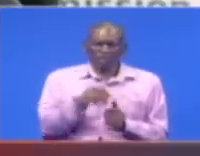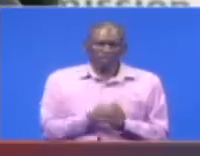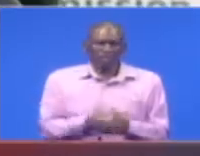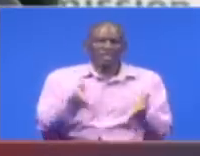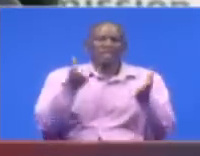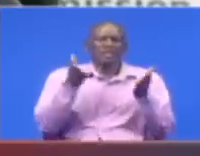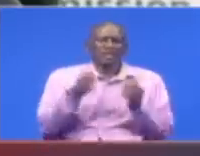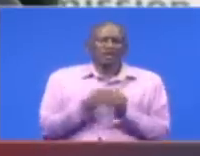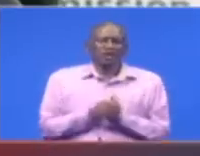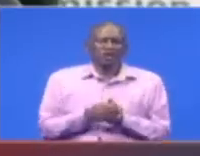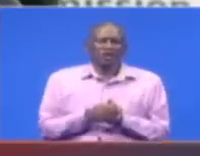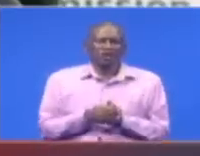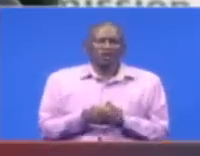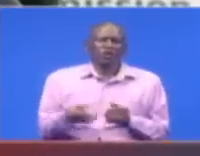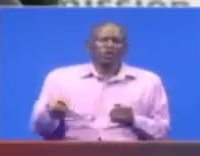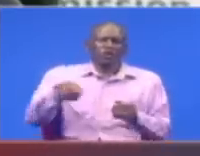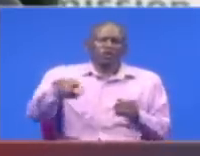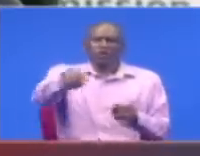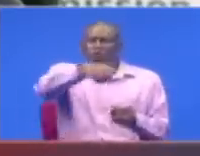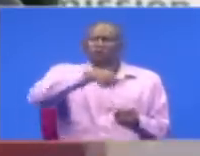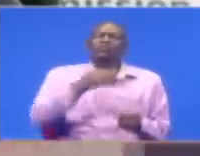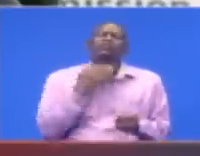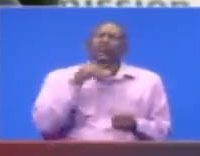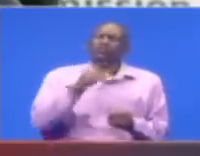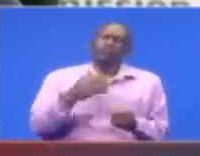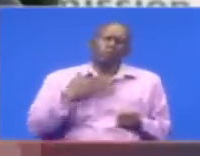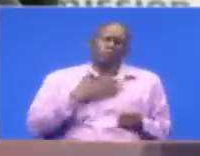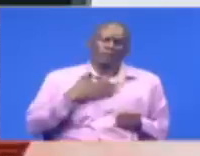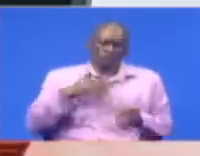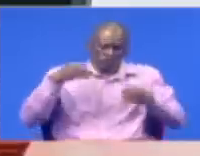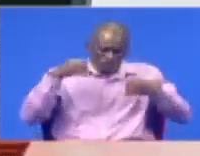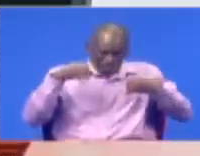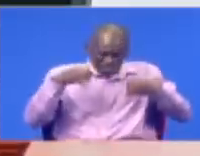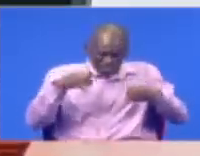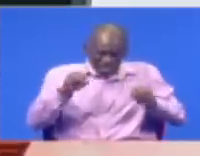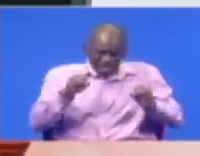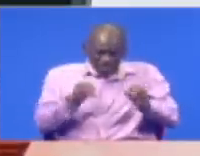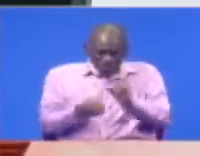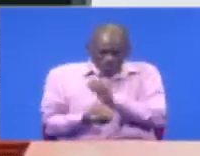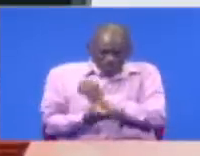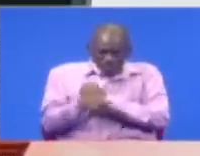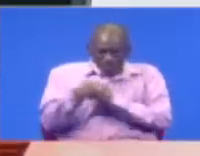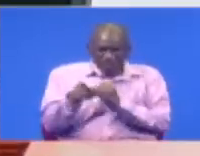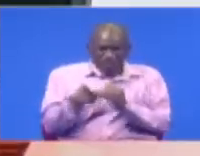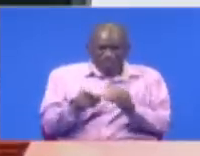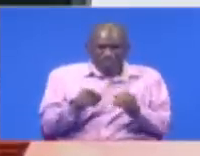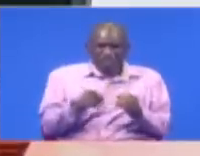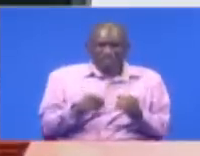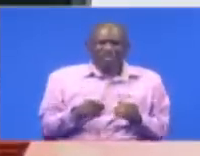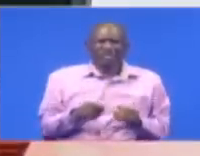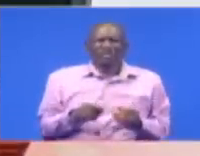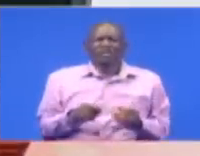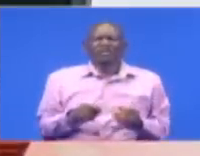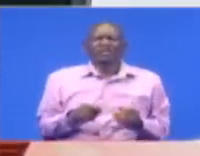Now, we want you to please put that into context, Senior Counsel,